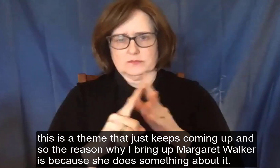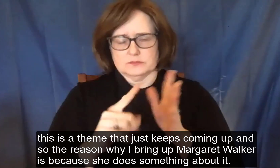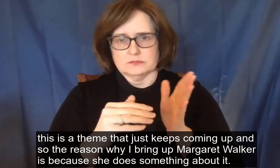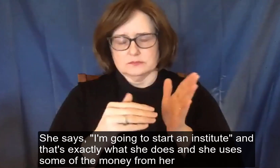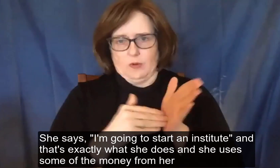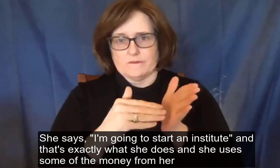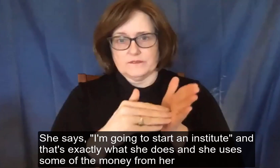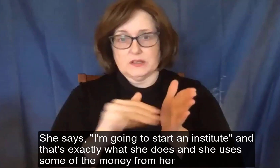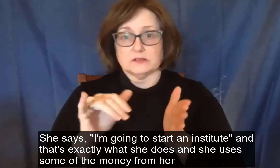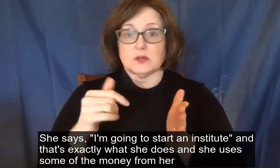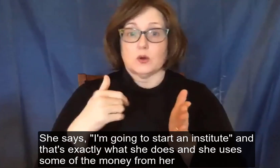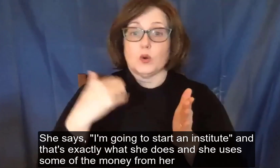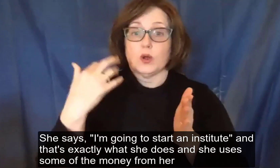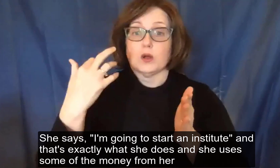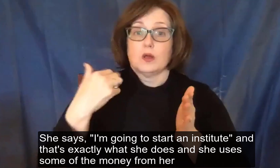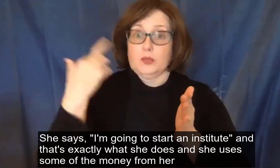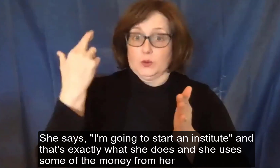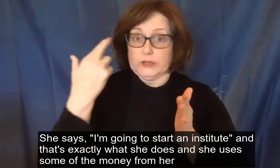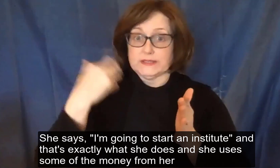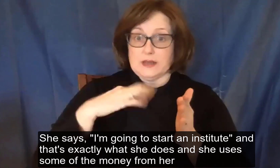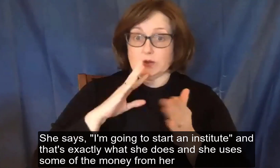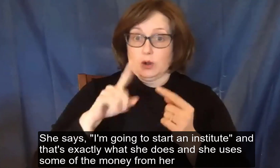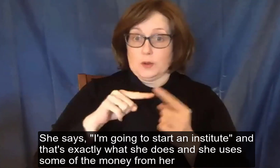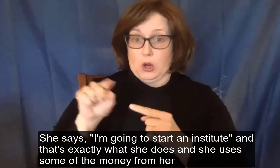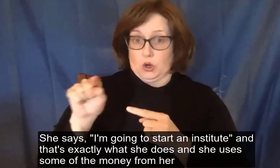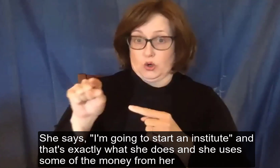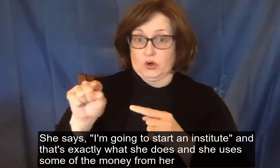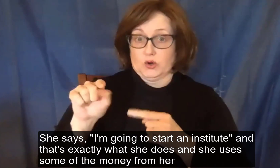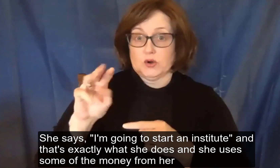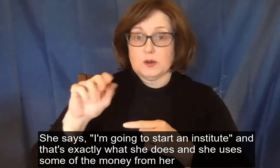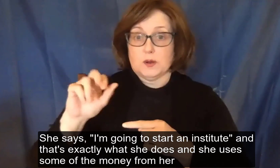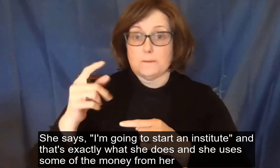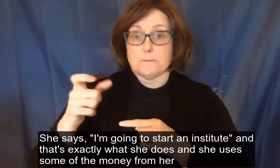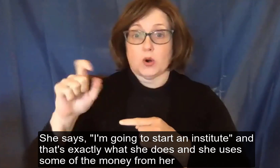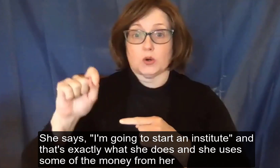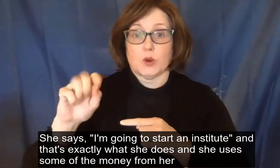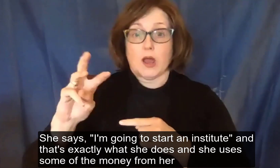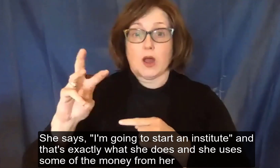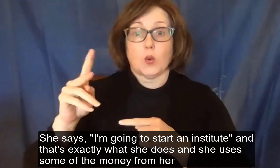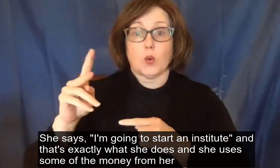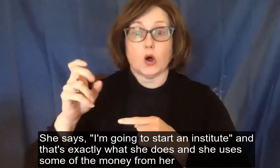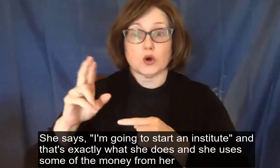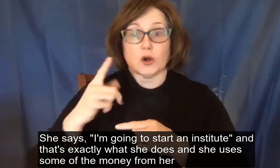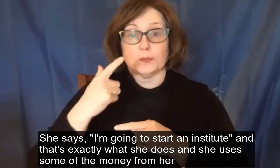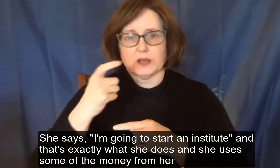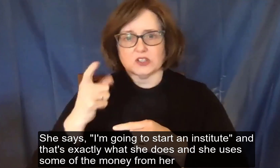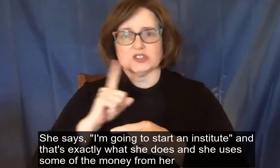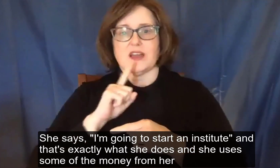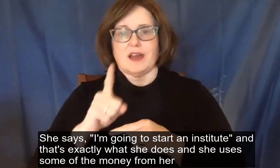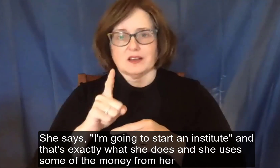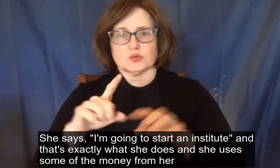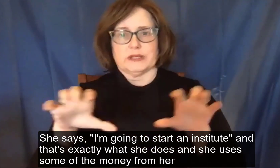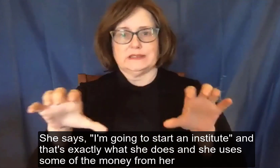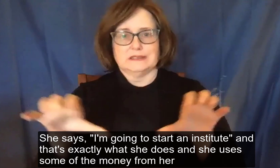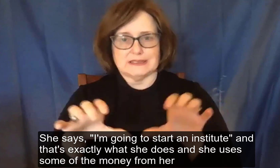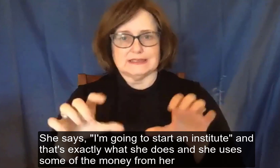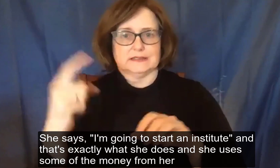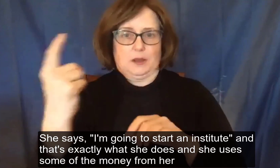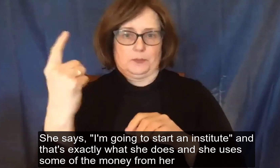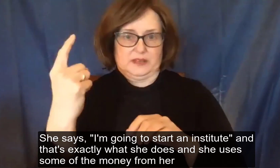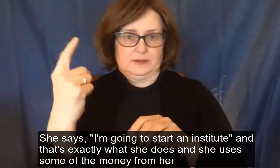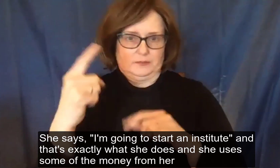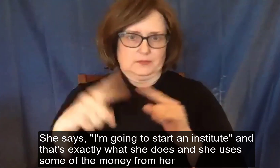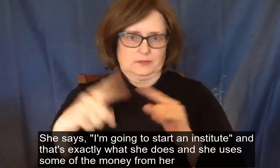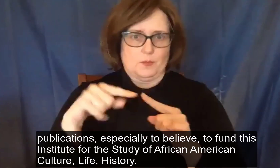about it. She says, I'm going to start an institute. And that's exactly what she does. And she uses some of the